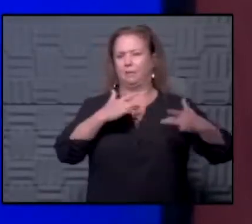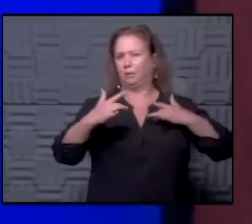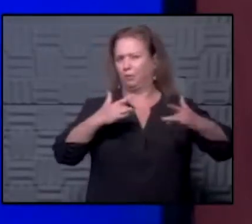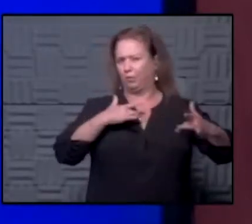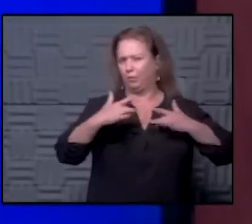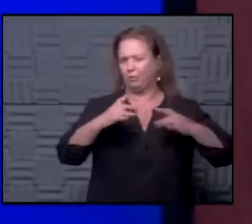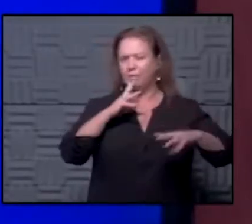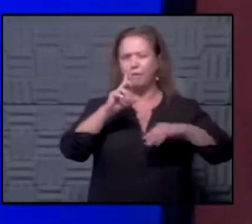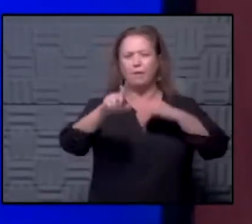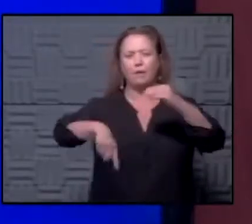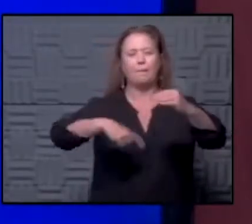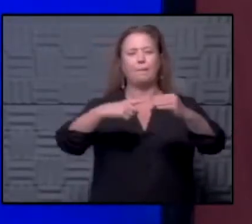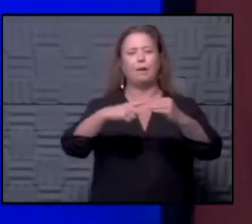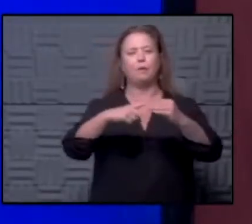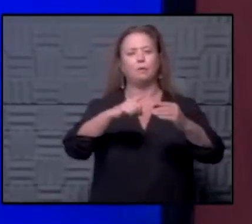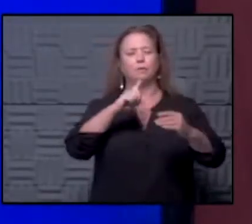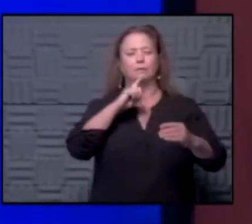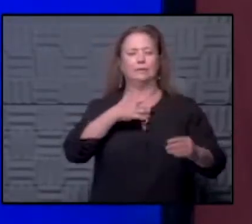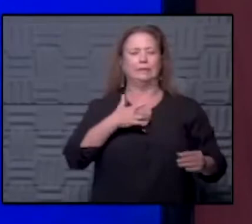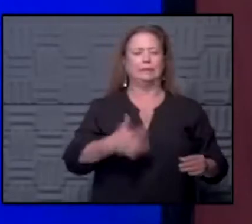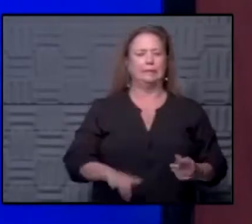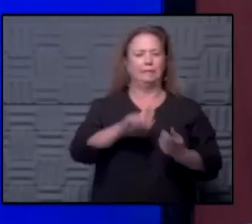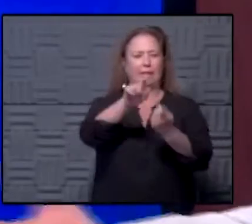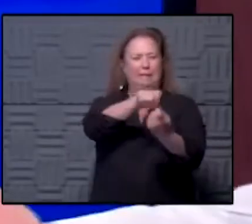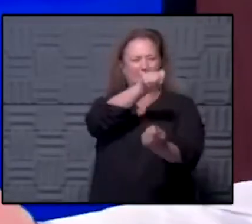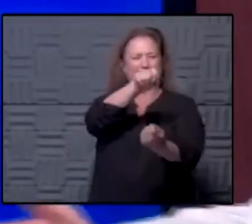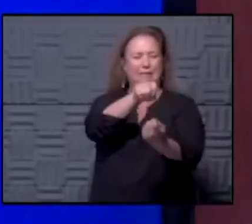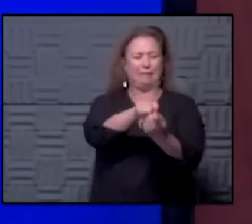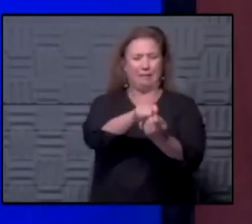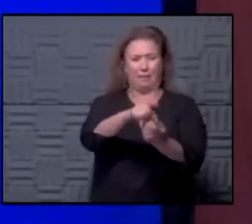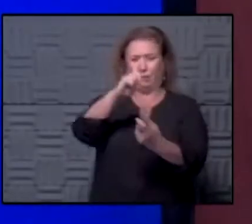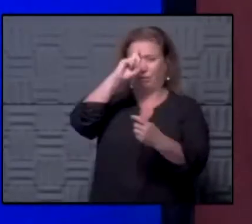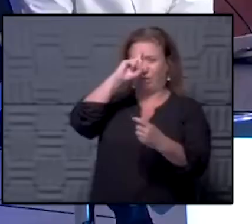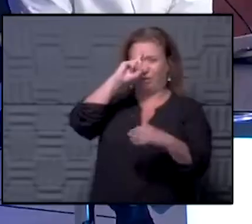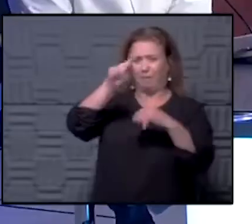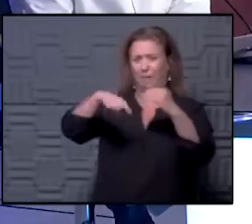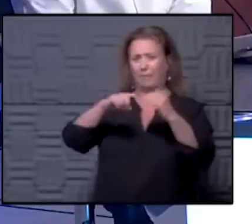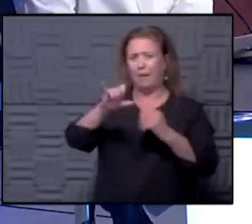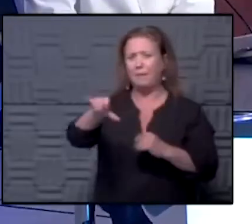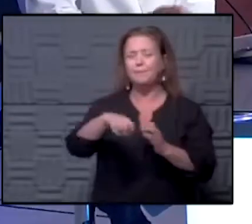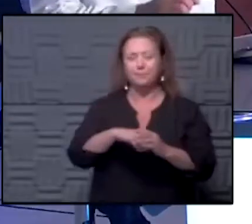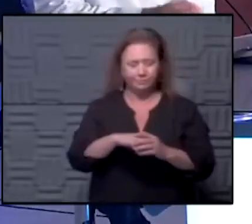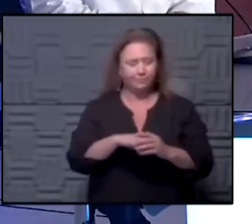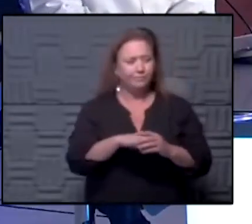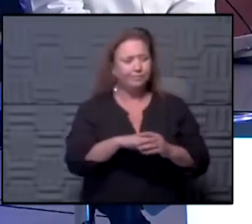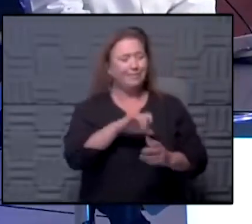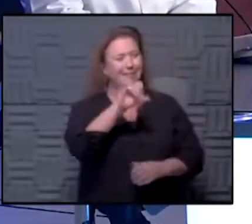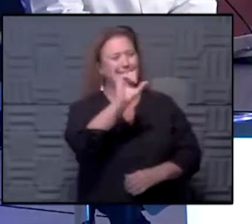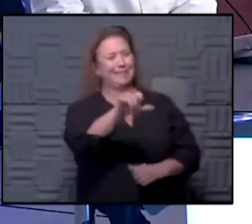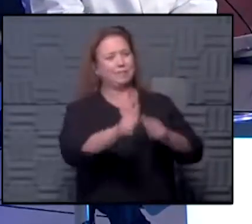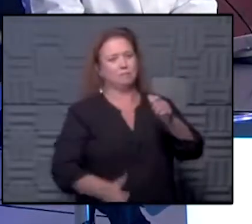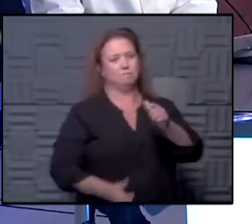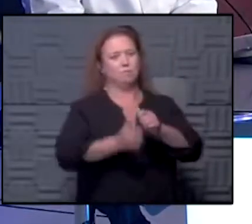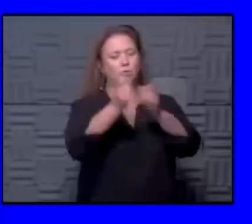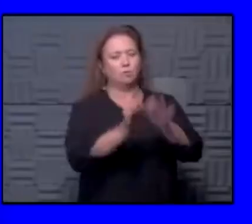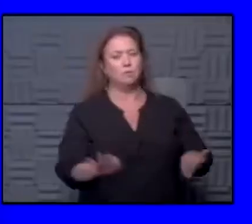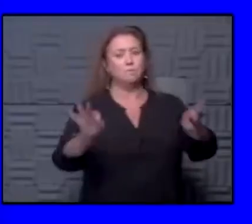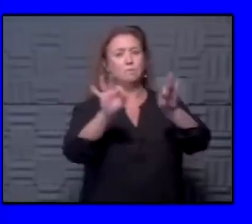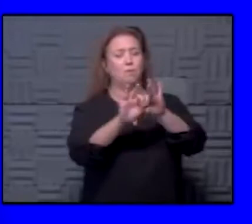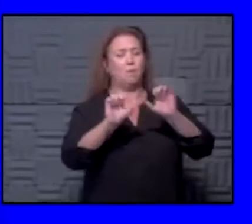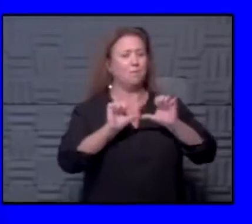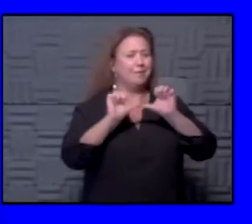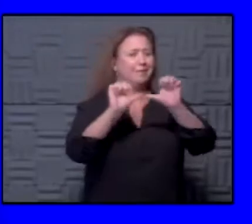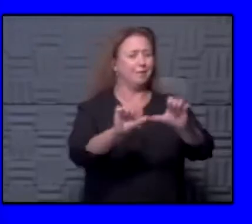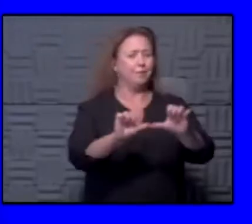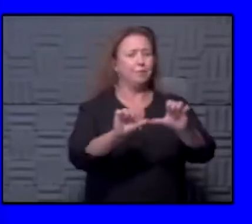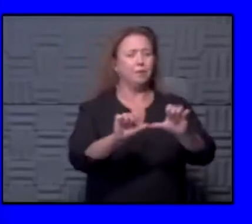being raised about its real sensitivity and specificity. Yeah. Thoughts about that so far? I think that is going to be the most important part moving forward.